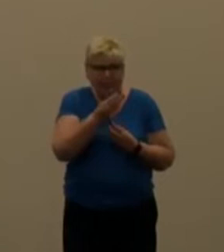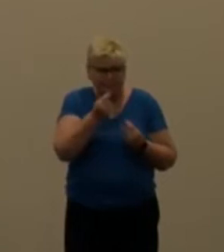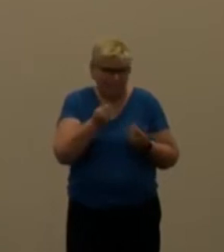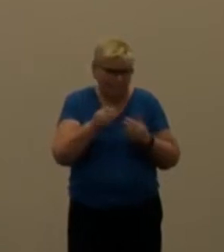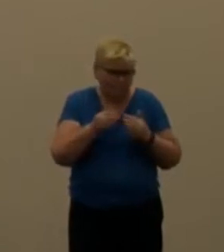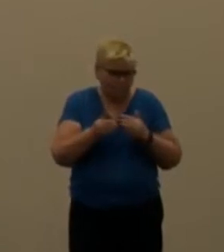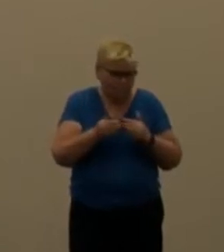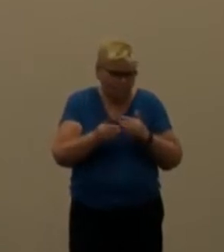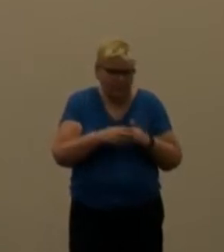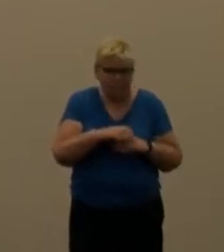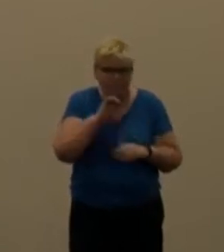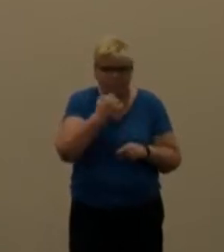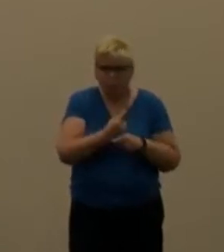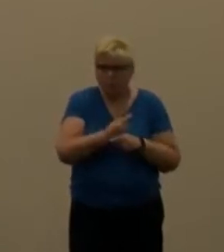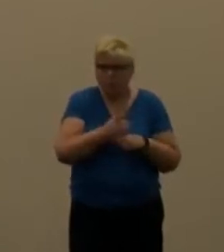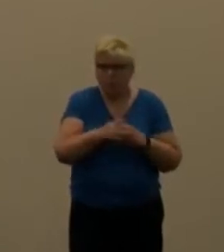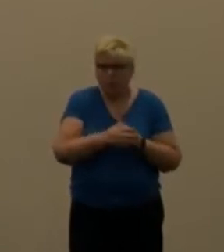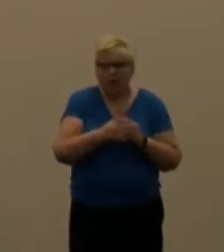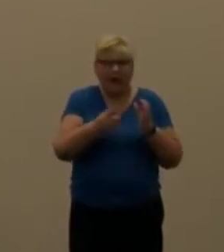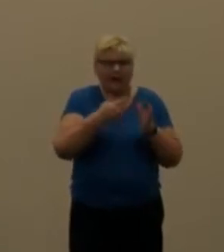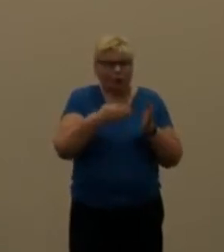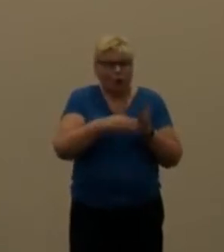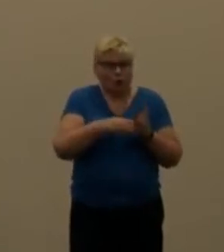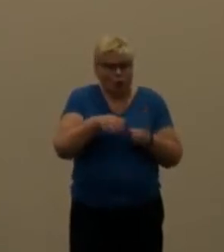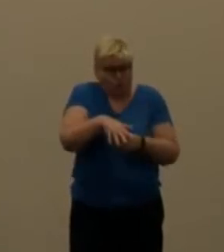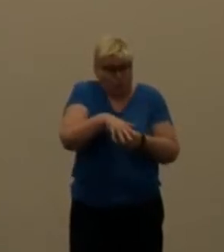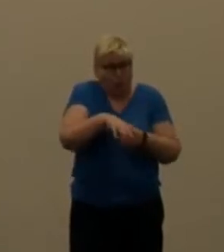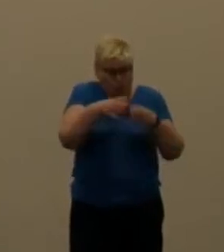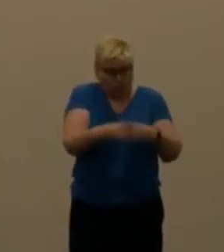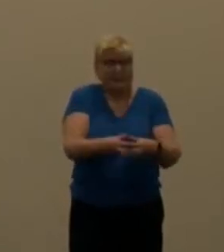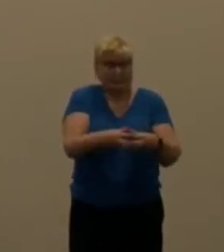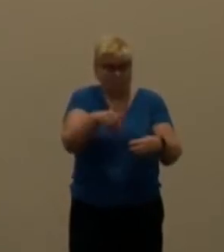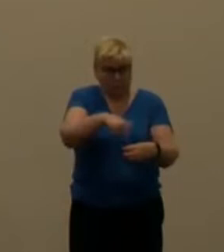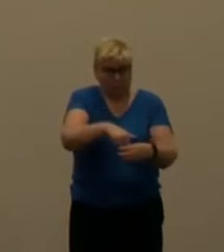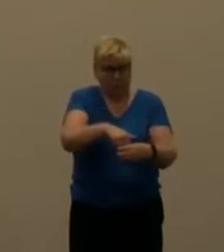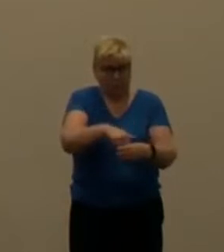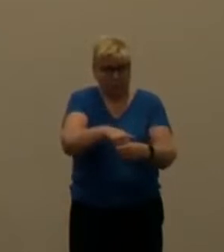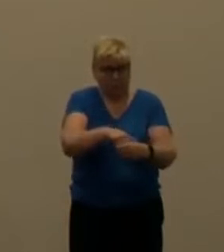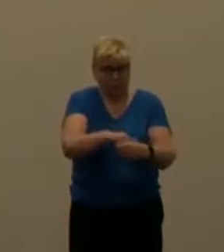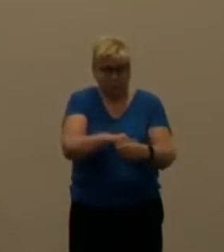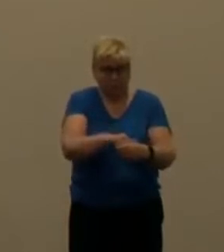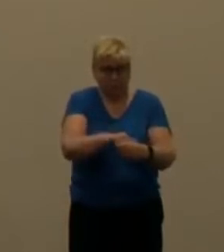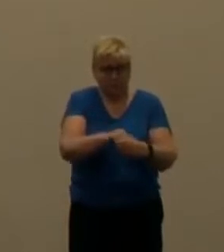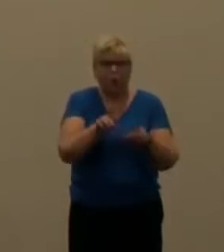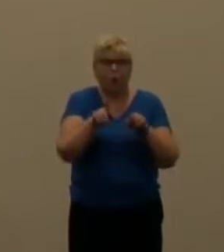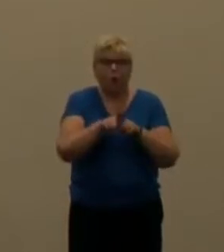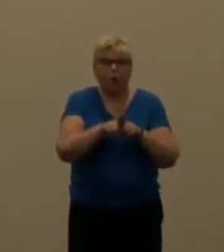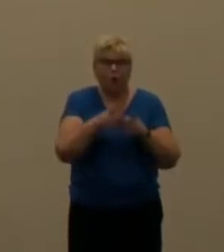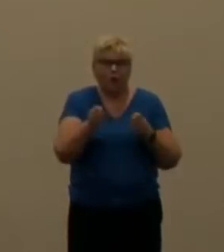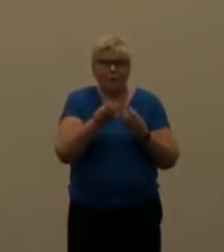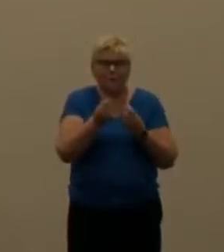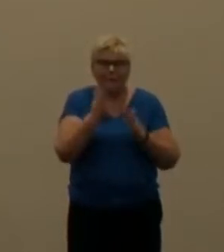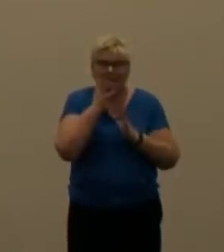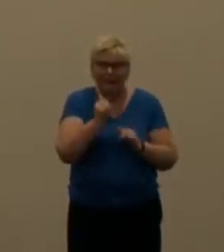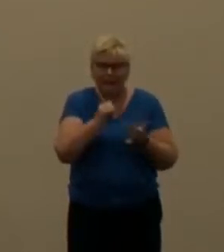We have the Azure repository, so basically a central repository like a Git. We have also some test plans